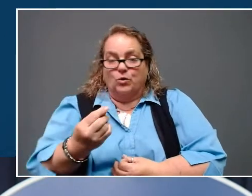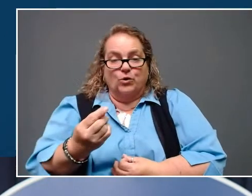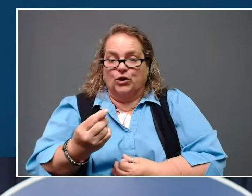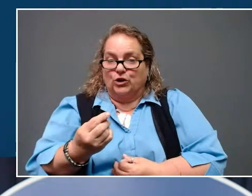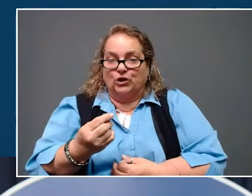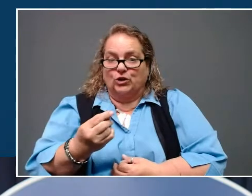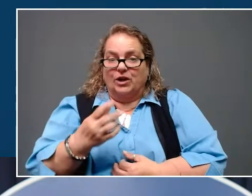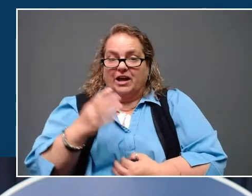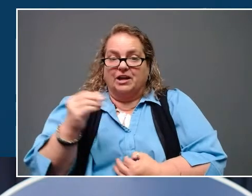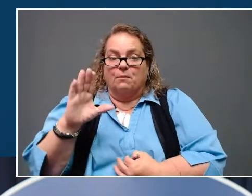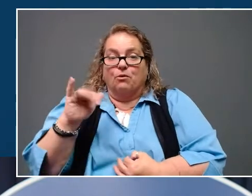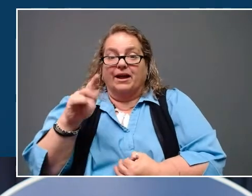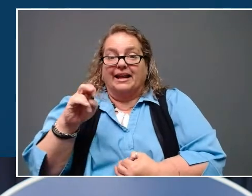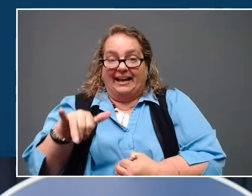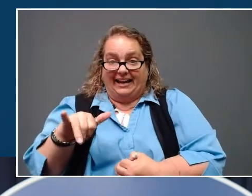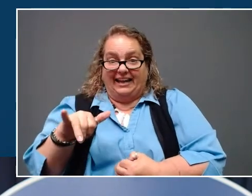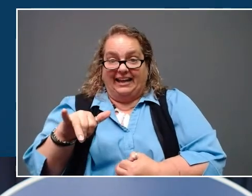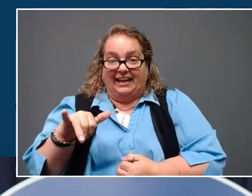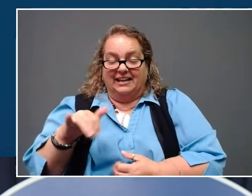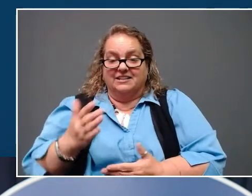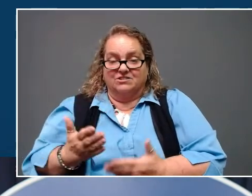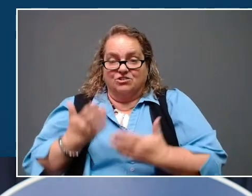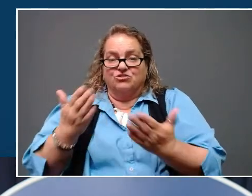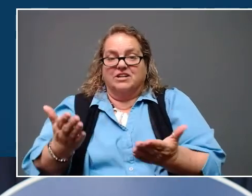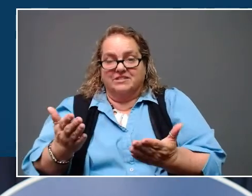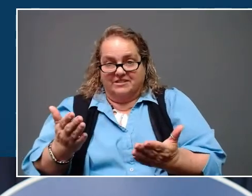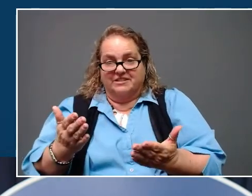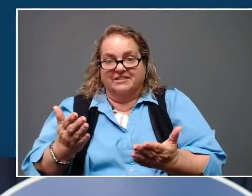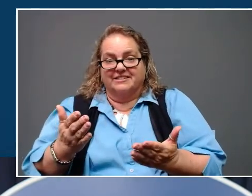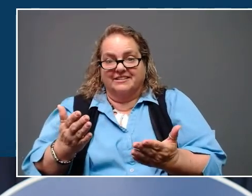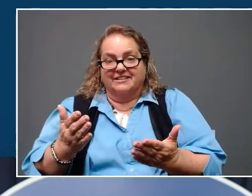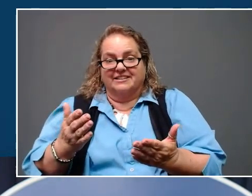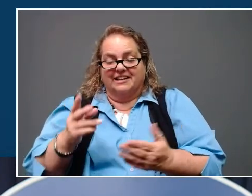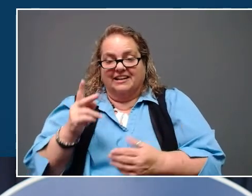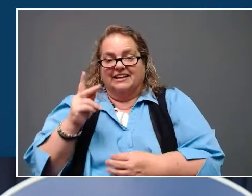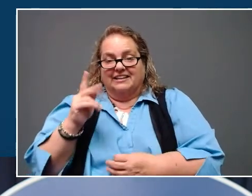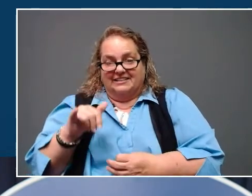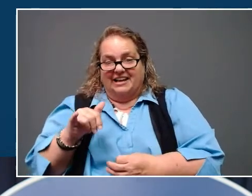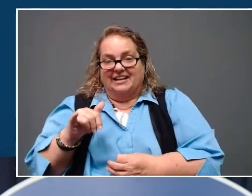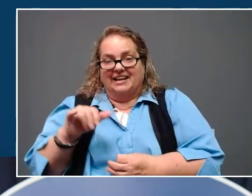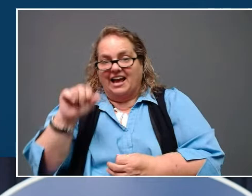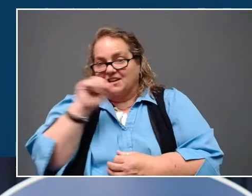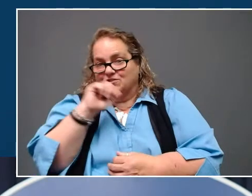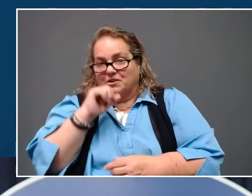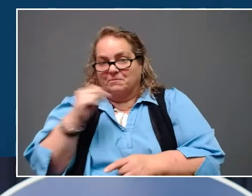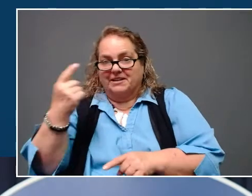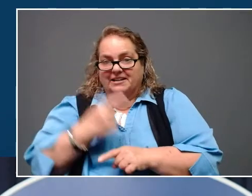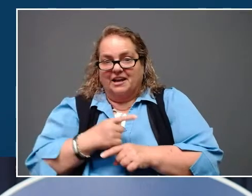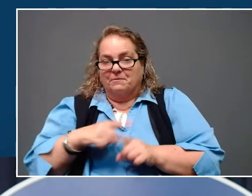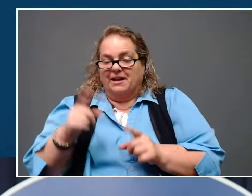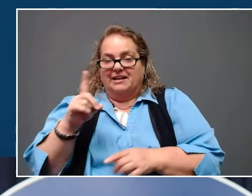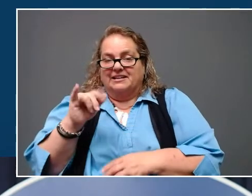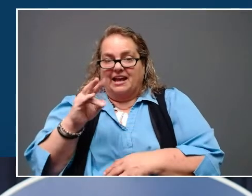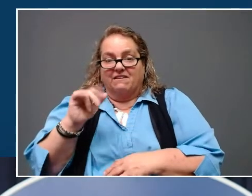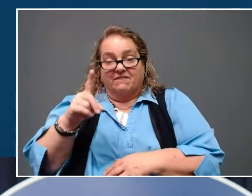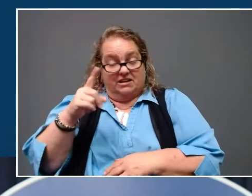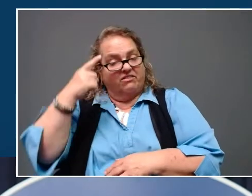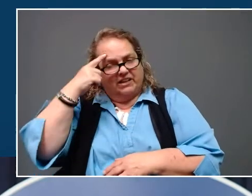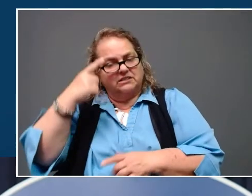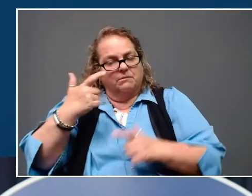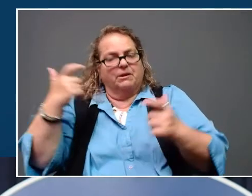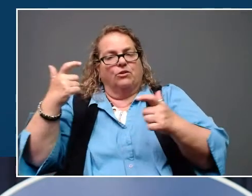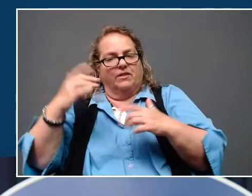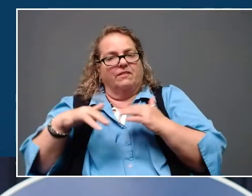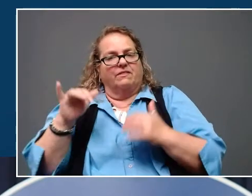Brittany suggested Kentucky Ice Cream Day, but David thinks bigger than that